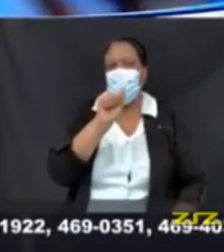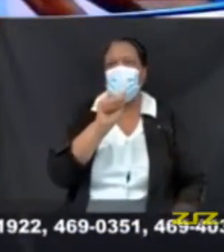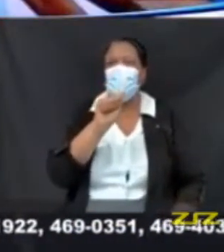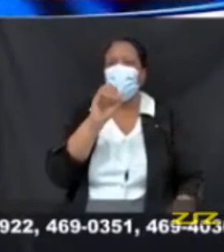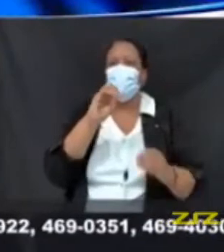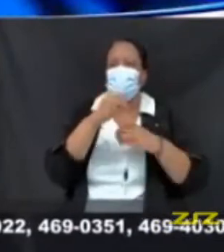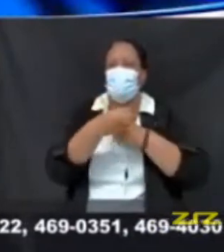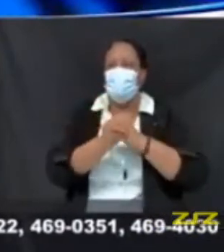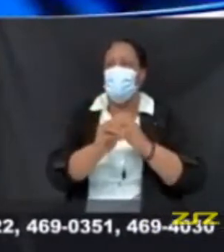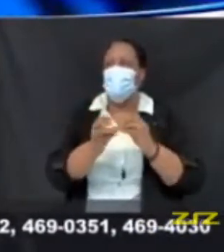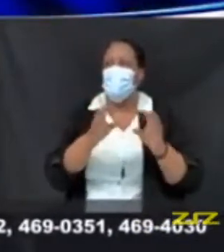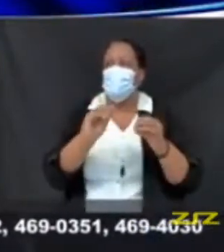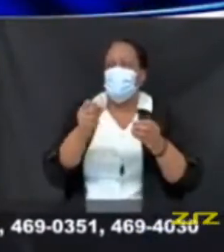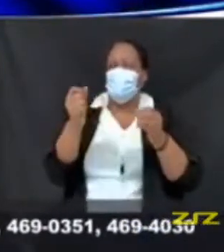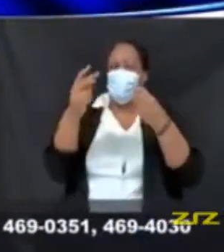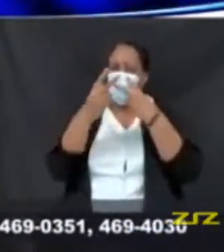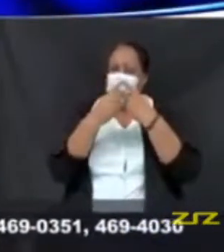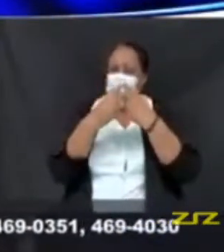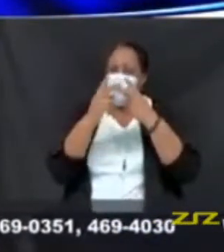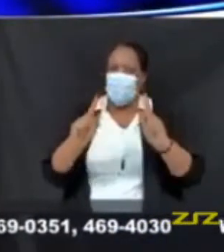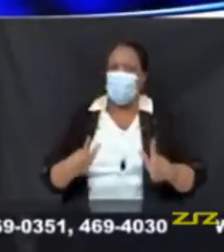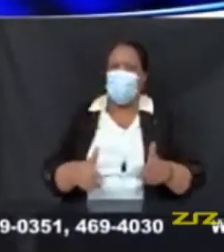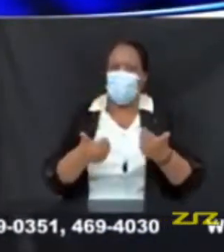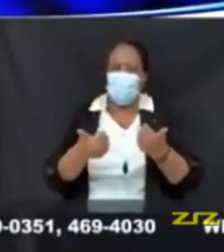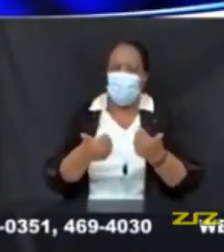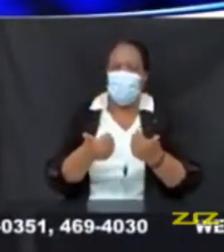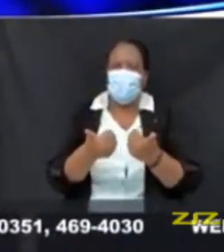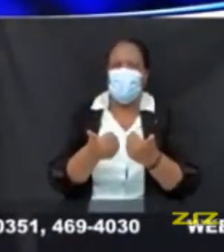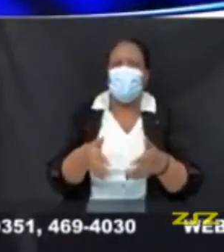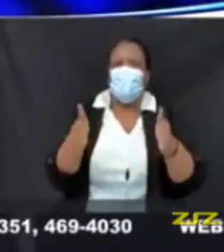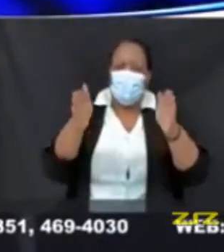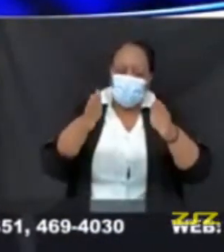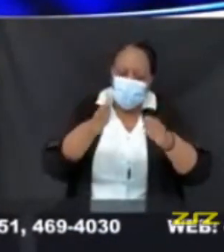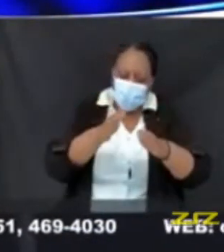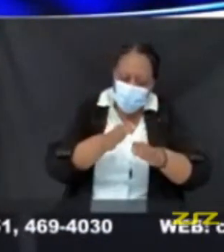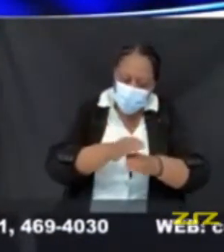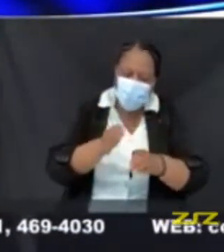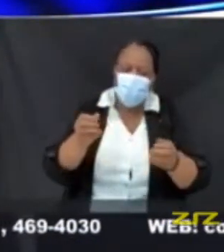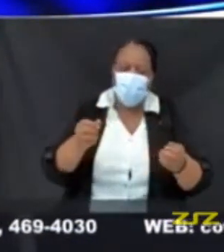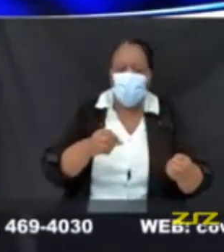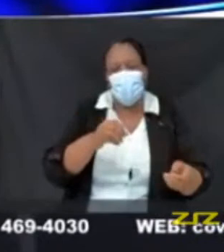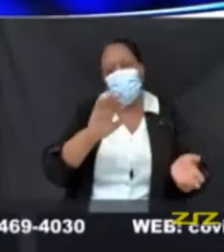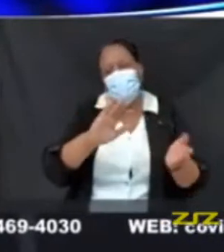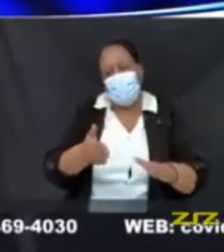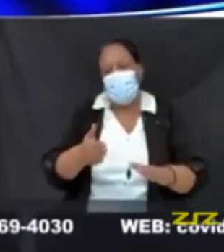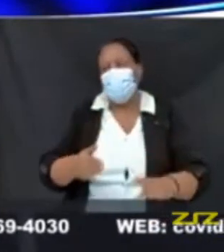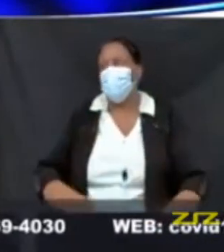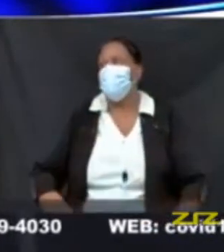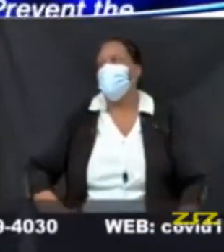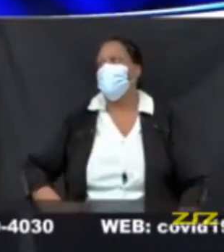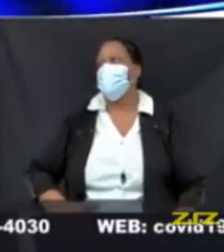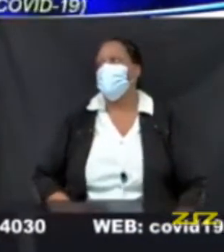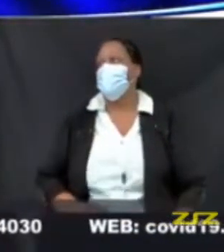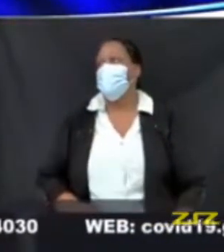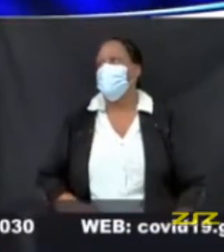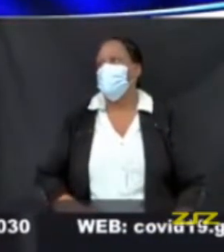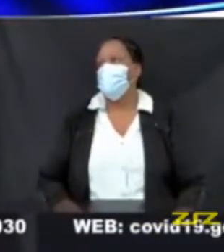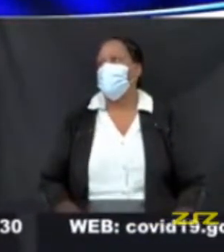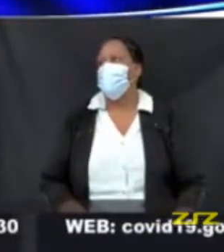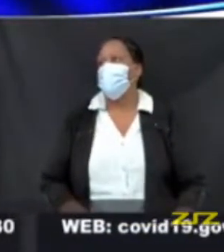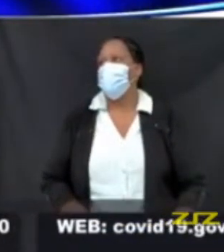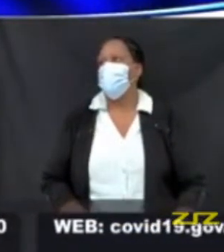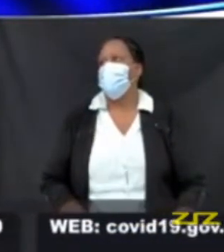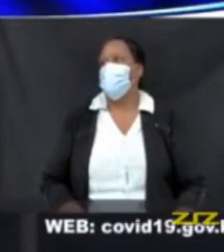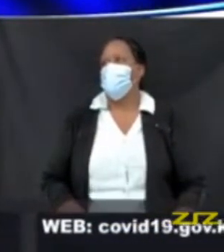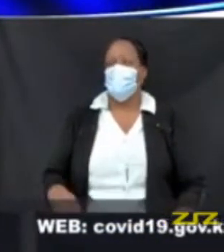is meant to save lives and reduce losses due to man-made disasters and natural hazards. The Federal Cabinet commends